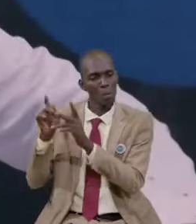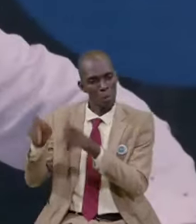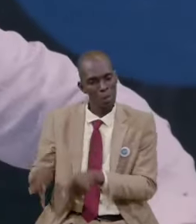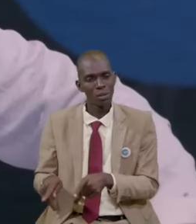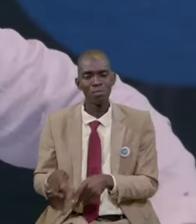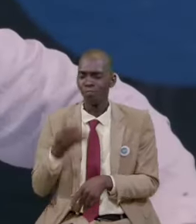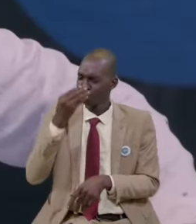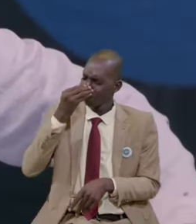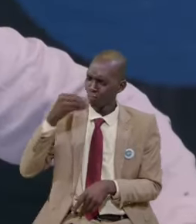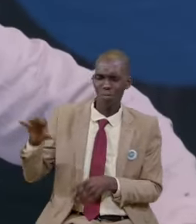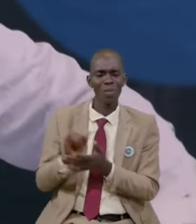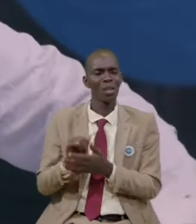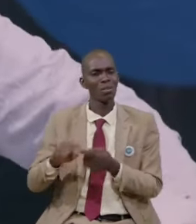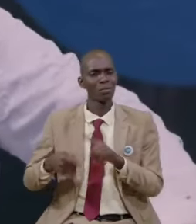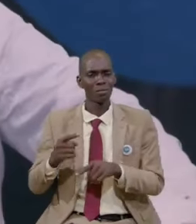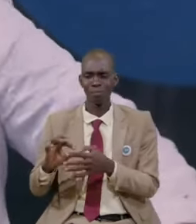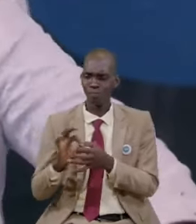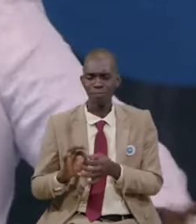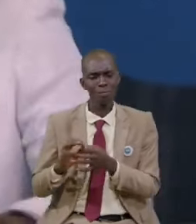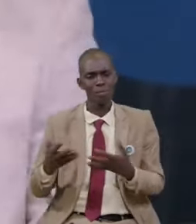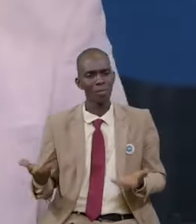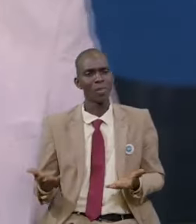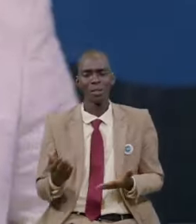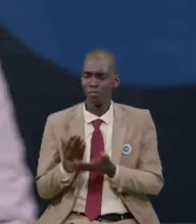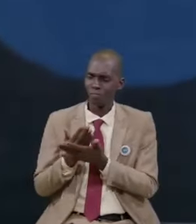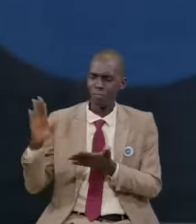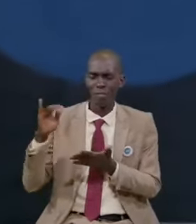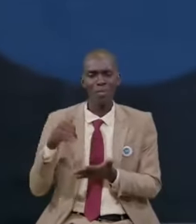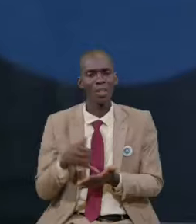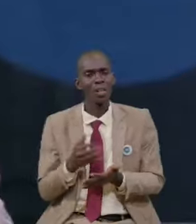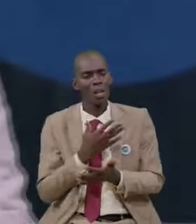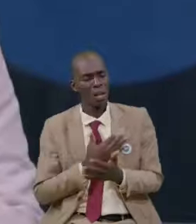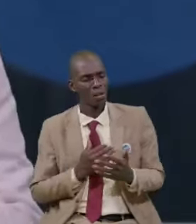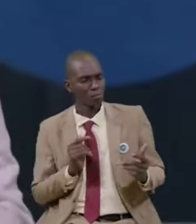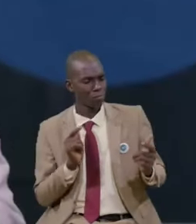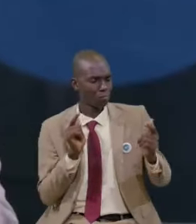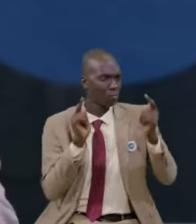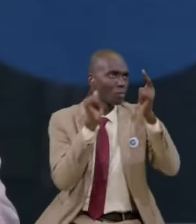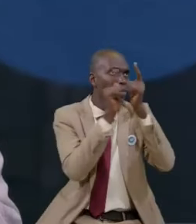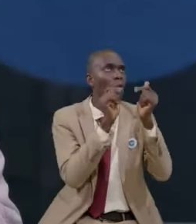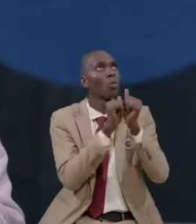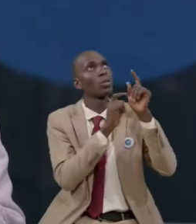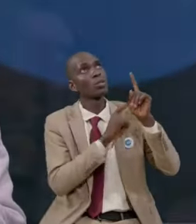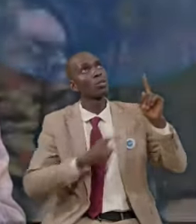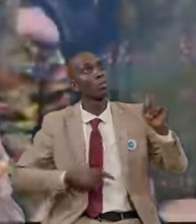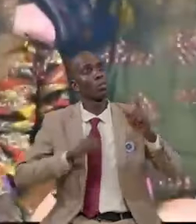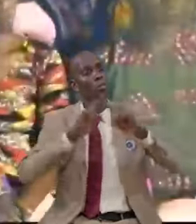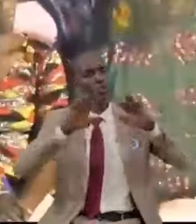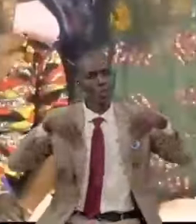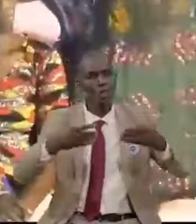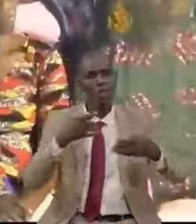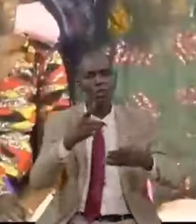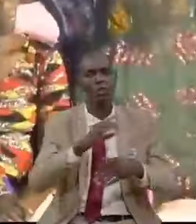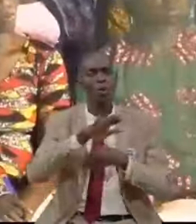that friendship, and come and have the Lord give you all the restoration he wants